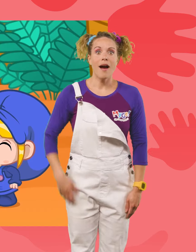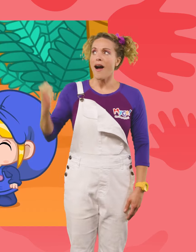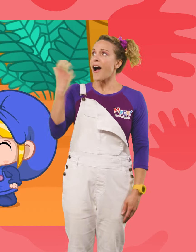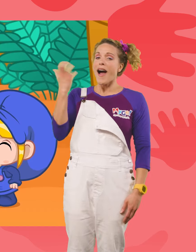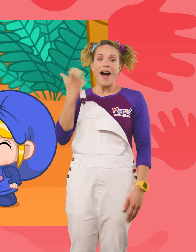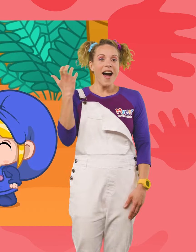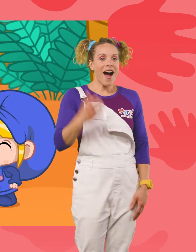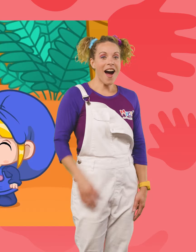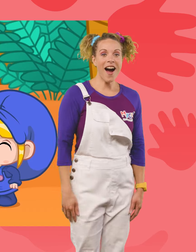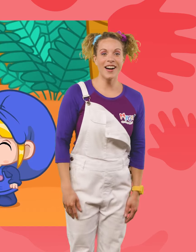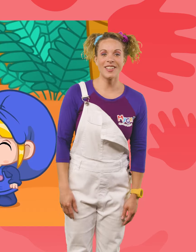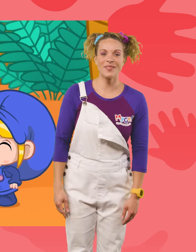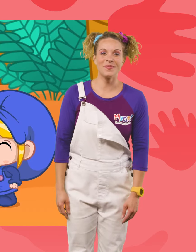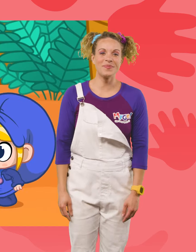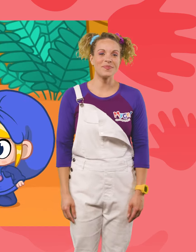Wow!